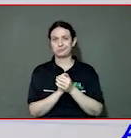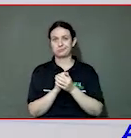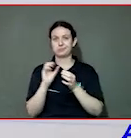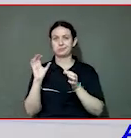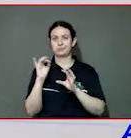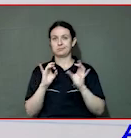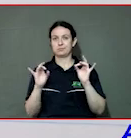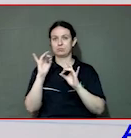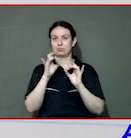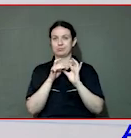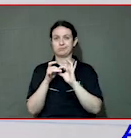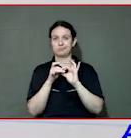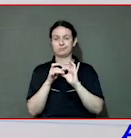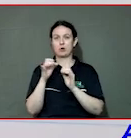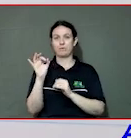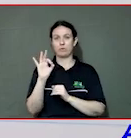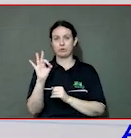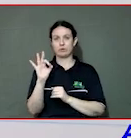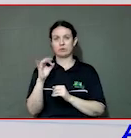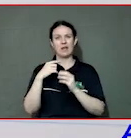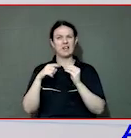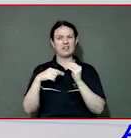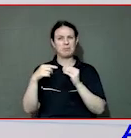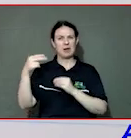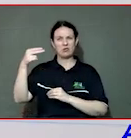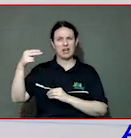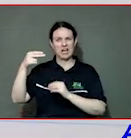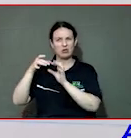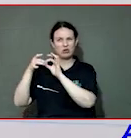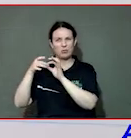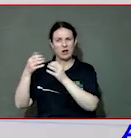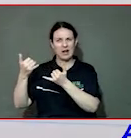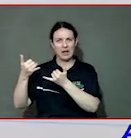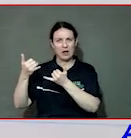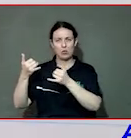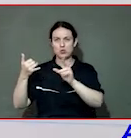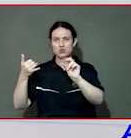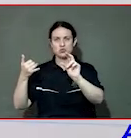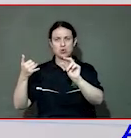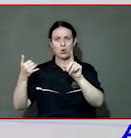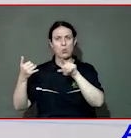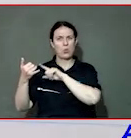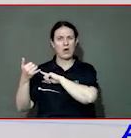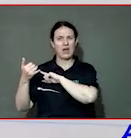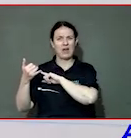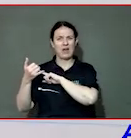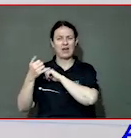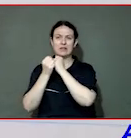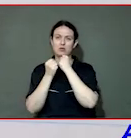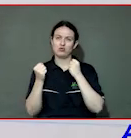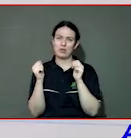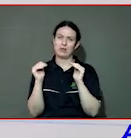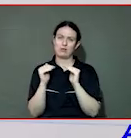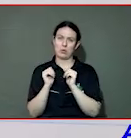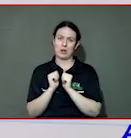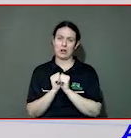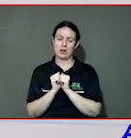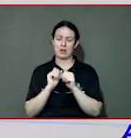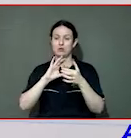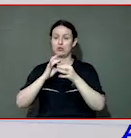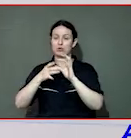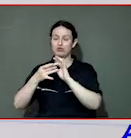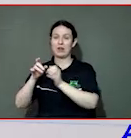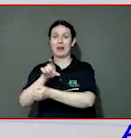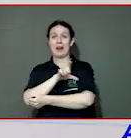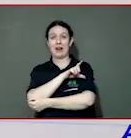intermolecular forces. So it's not about the hydrogen bonds now, because they equal in strength. It's the chain length